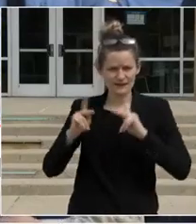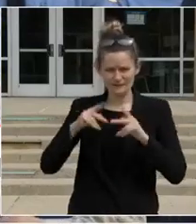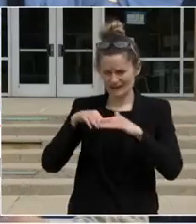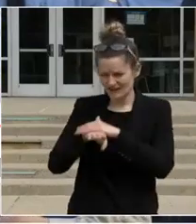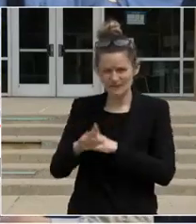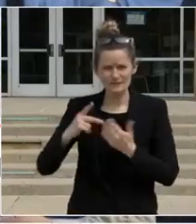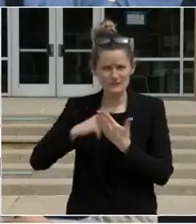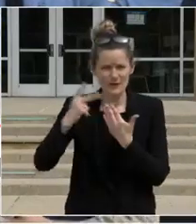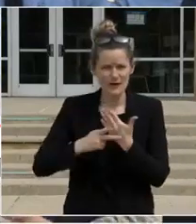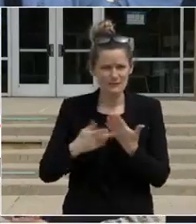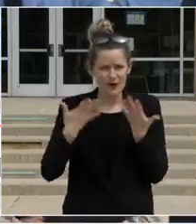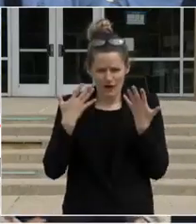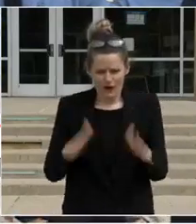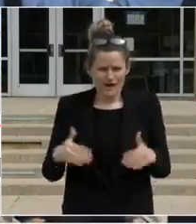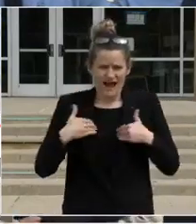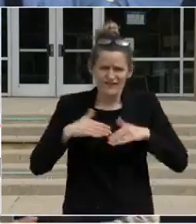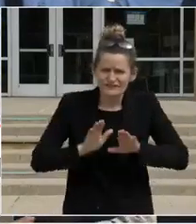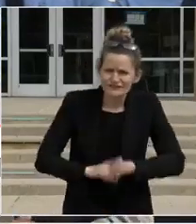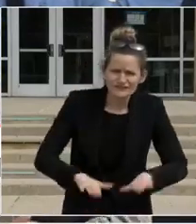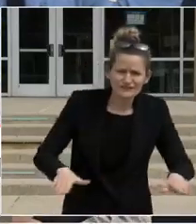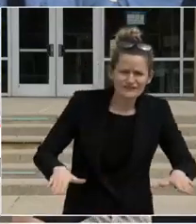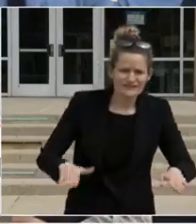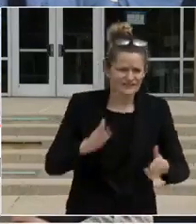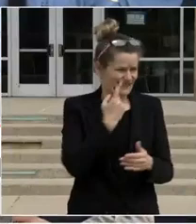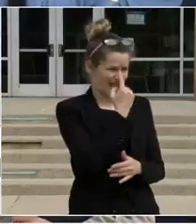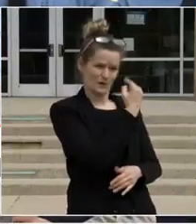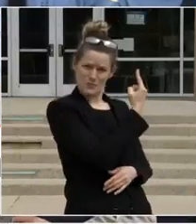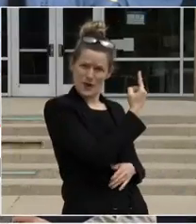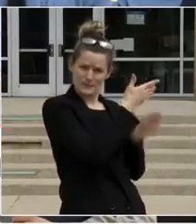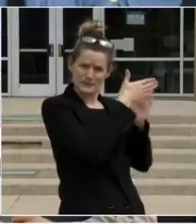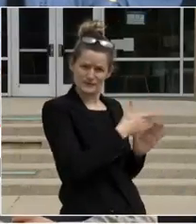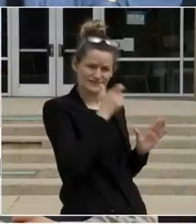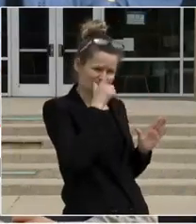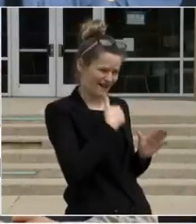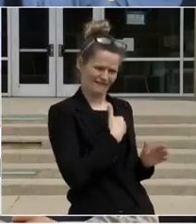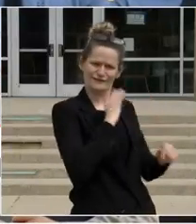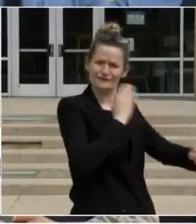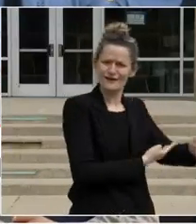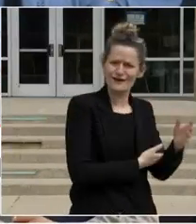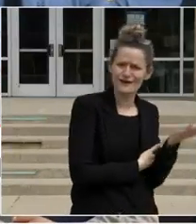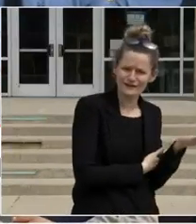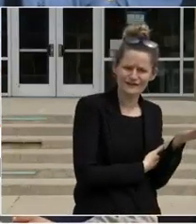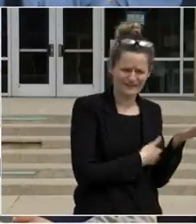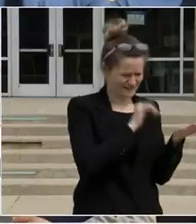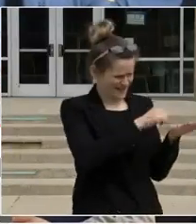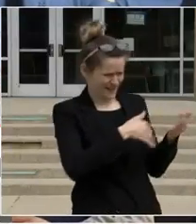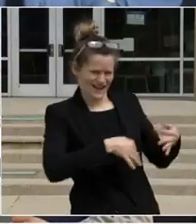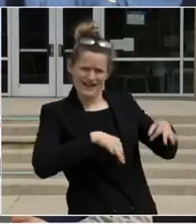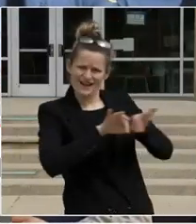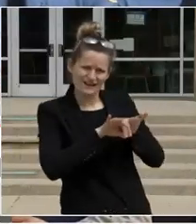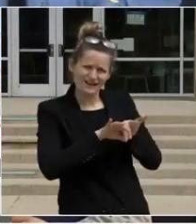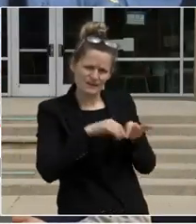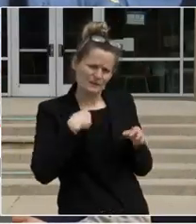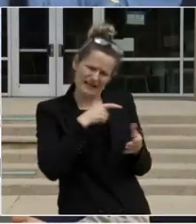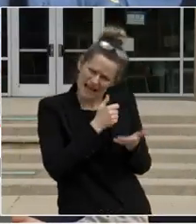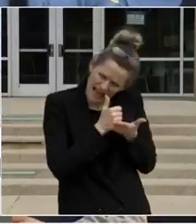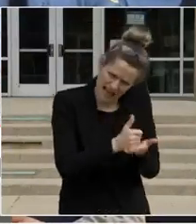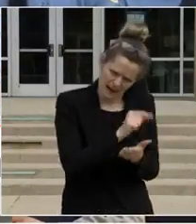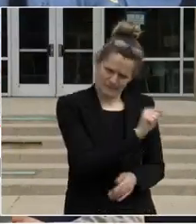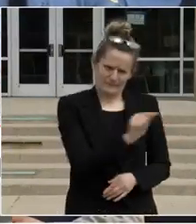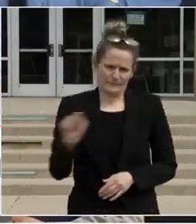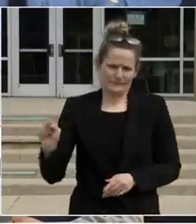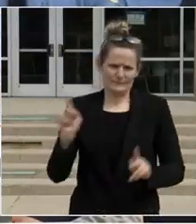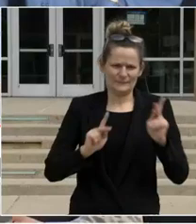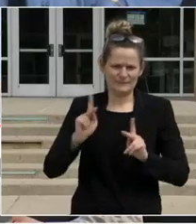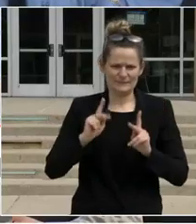as Officer Brock testified to. Right? That's important stuff. It's important stuff to make sure that not only do we give them the job, but we